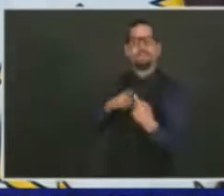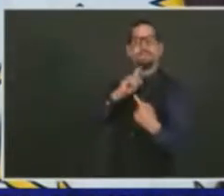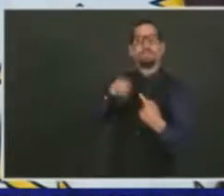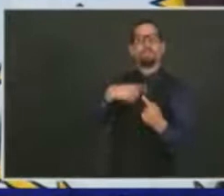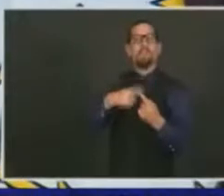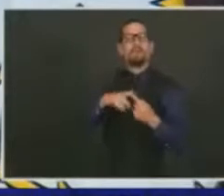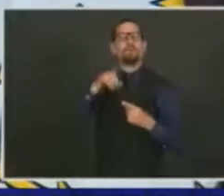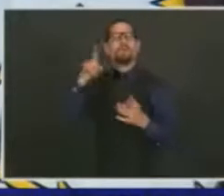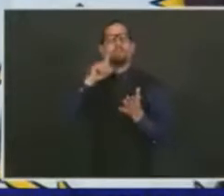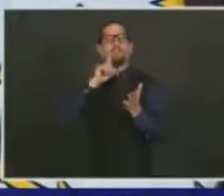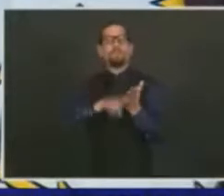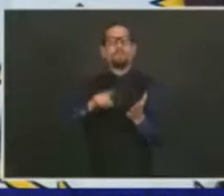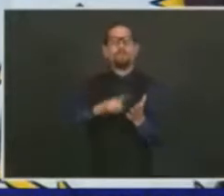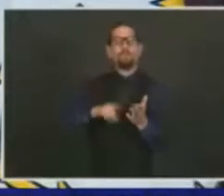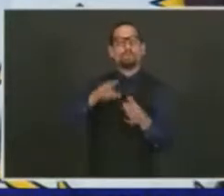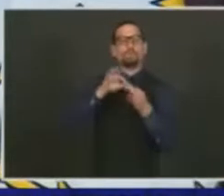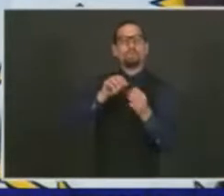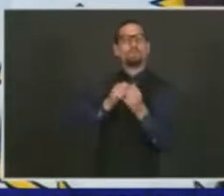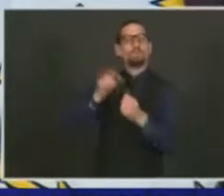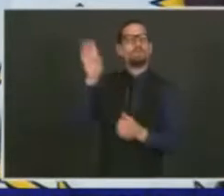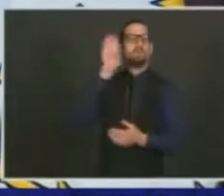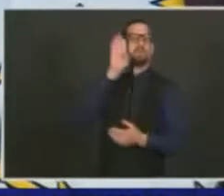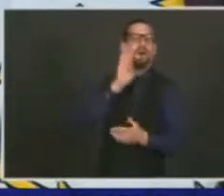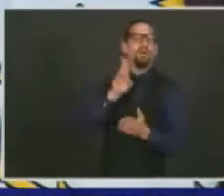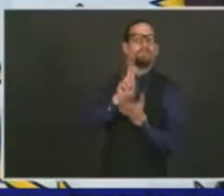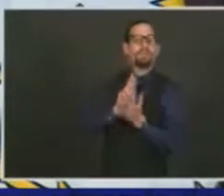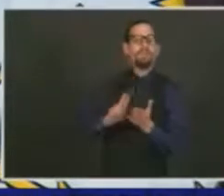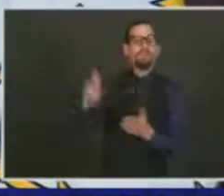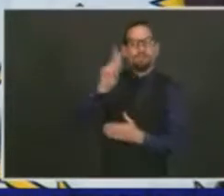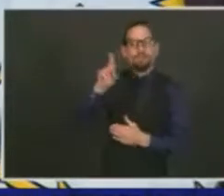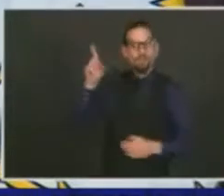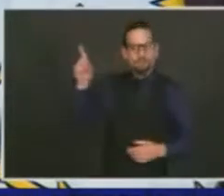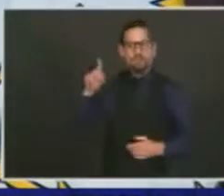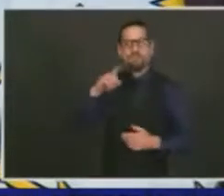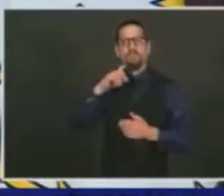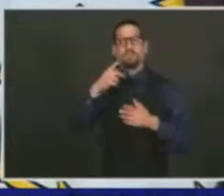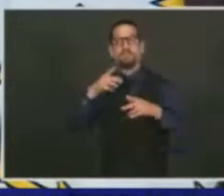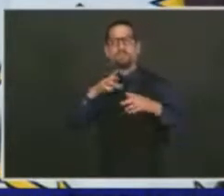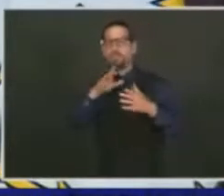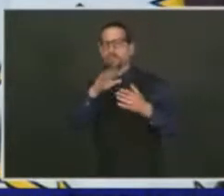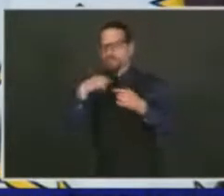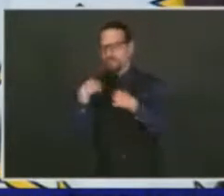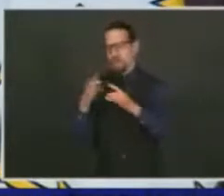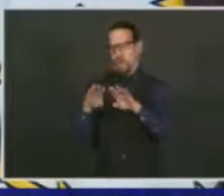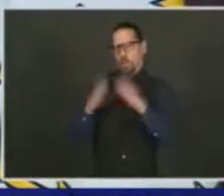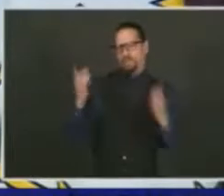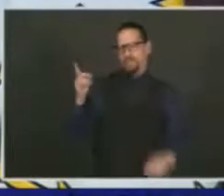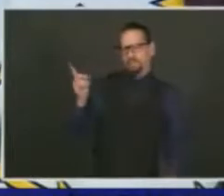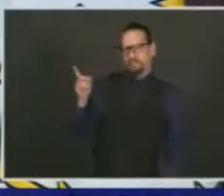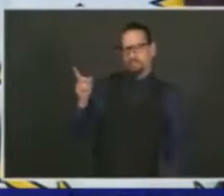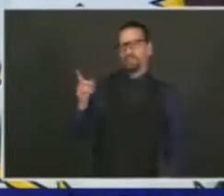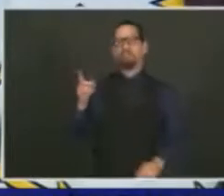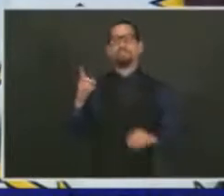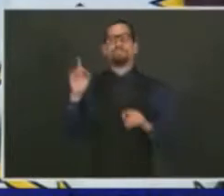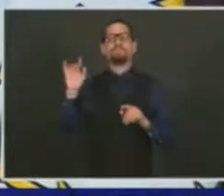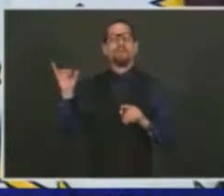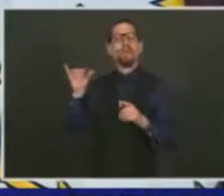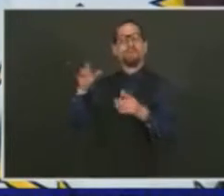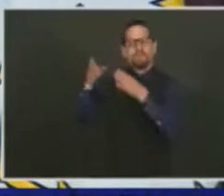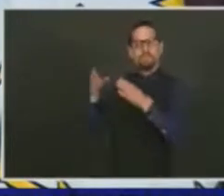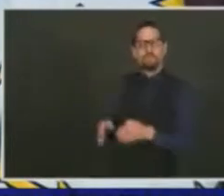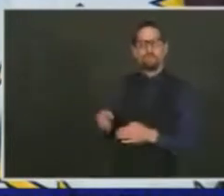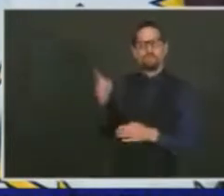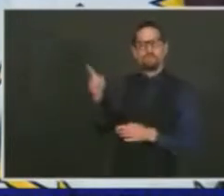talking about school reopenings. And she surveyed 200,000 students in schools